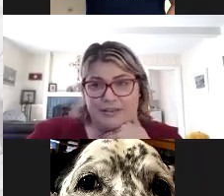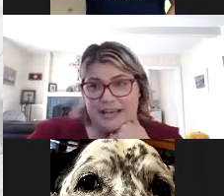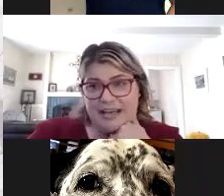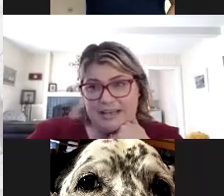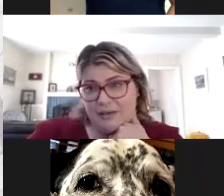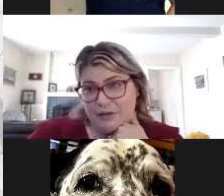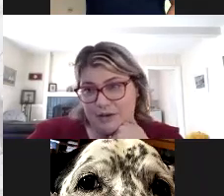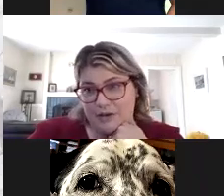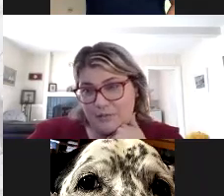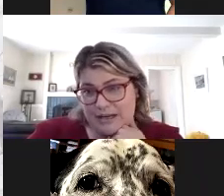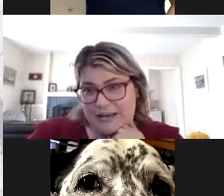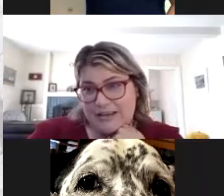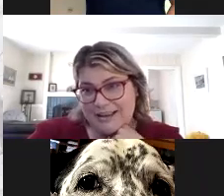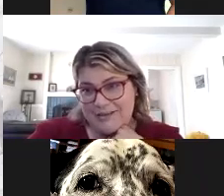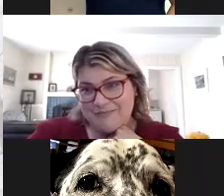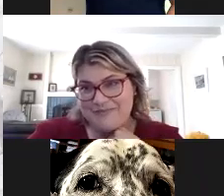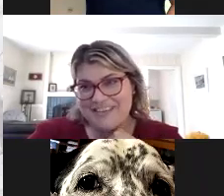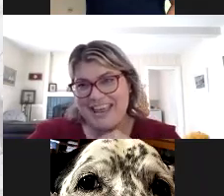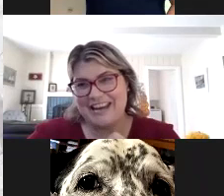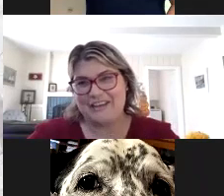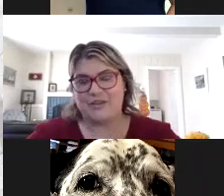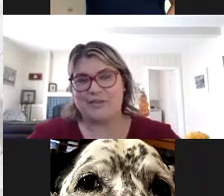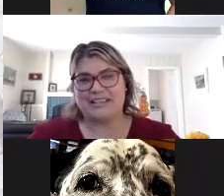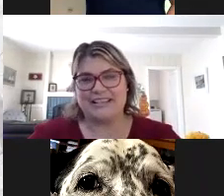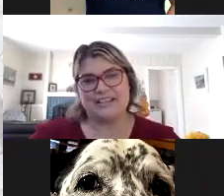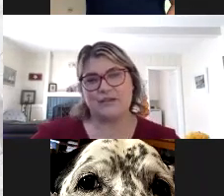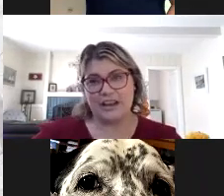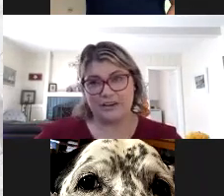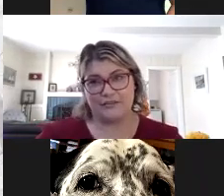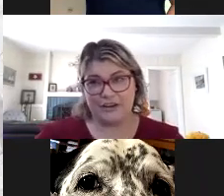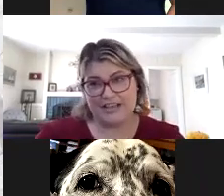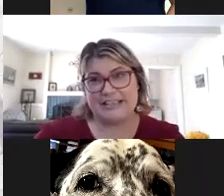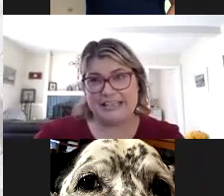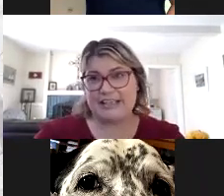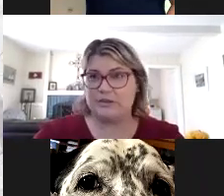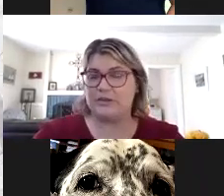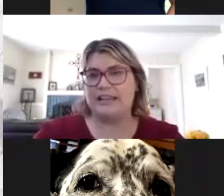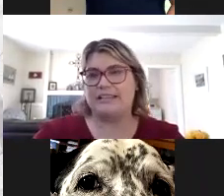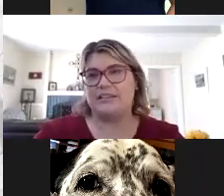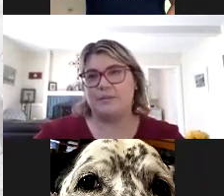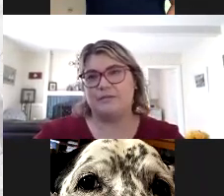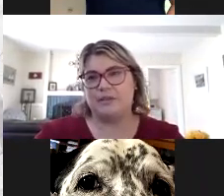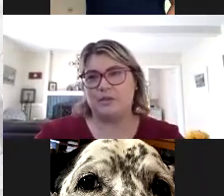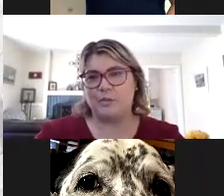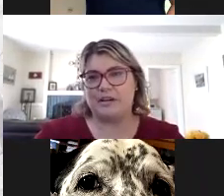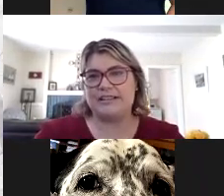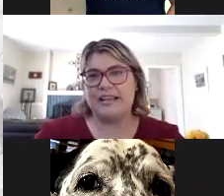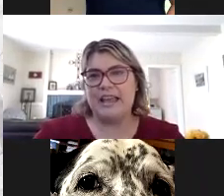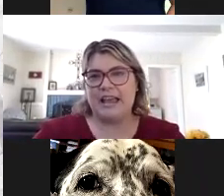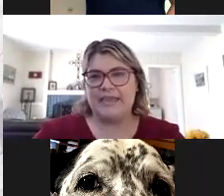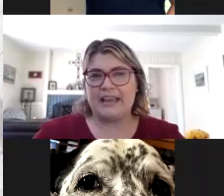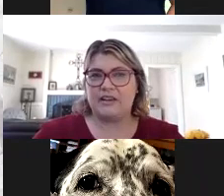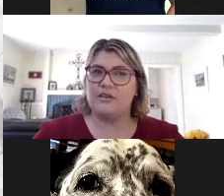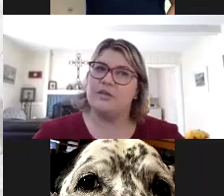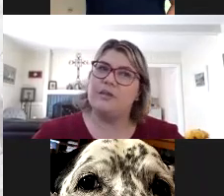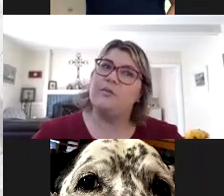particular state, even though they are running a candidate for the presidency. So they are very decentralized in terms of political parties.